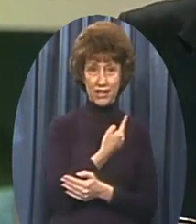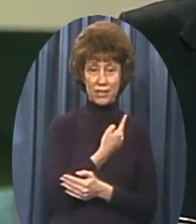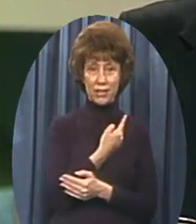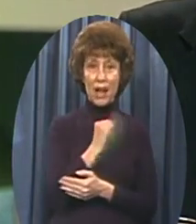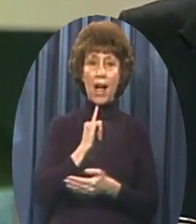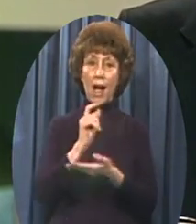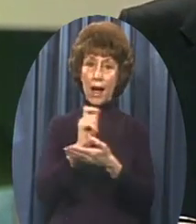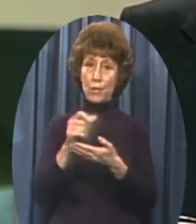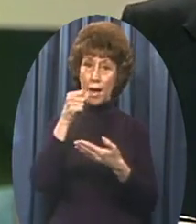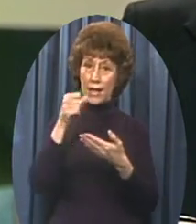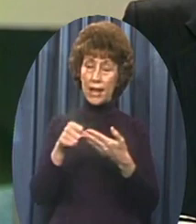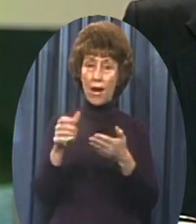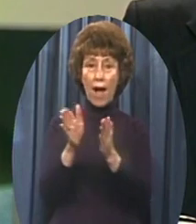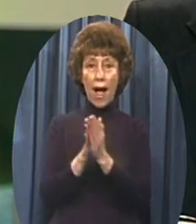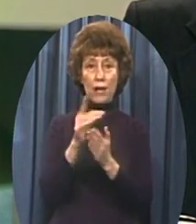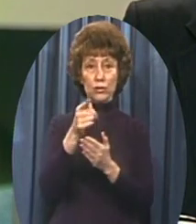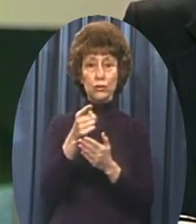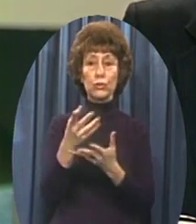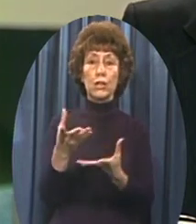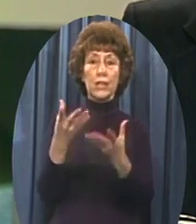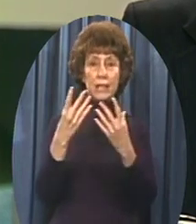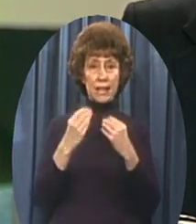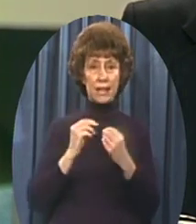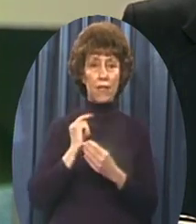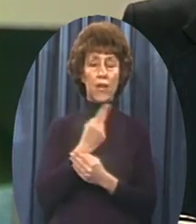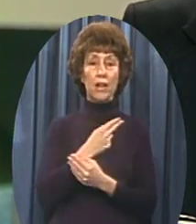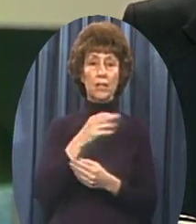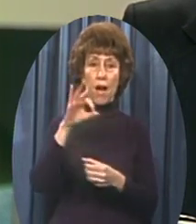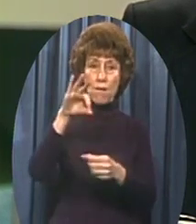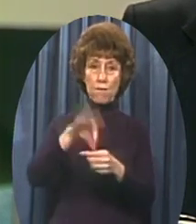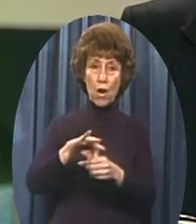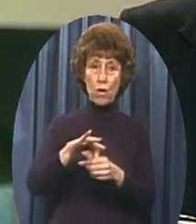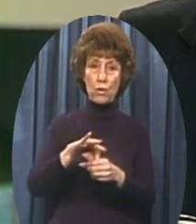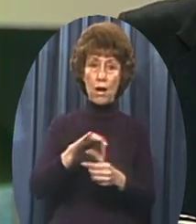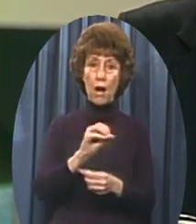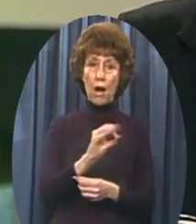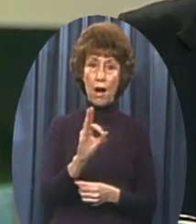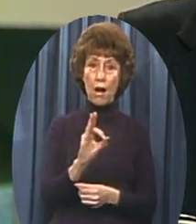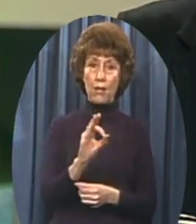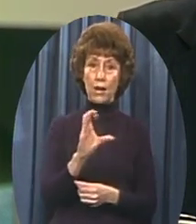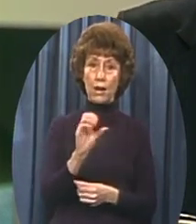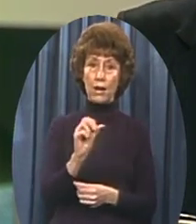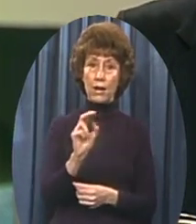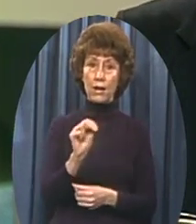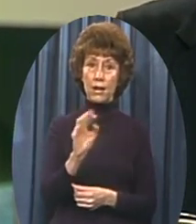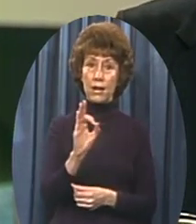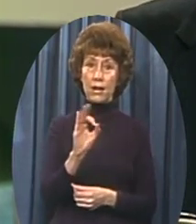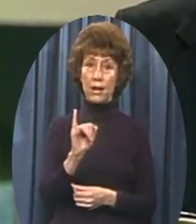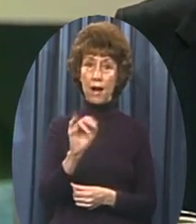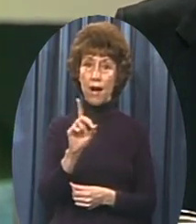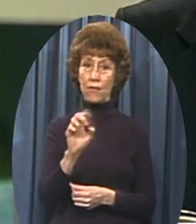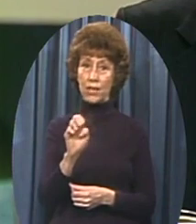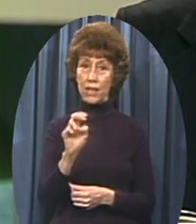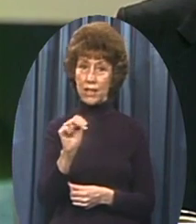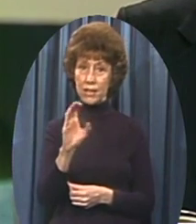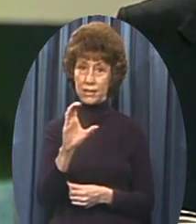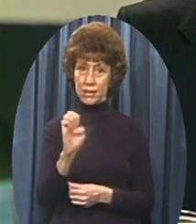days, that you'll be praying with us and standing behind us as we try to lead the way in turning this nation